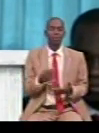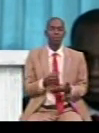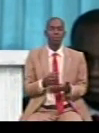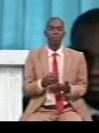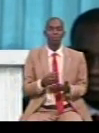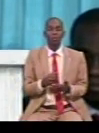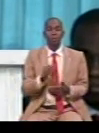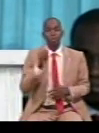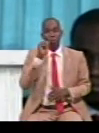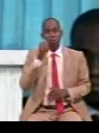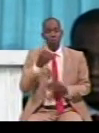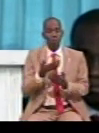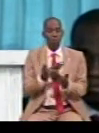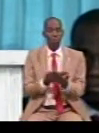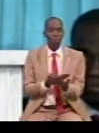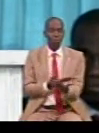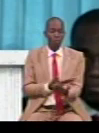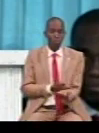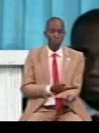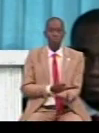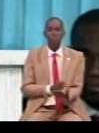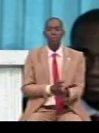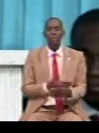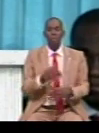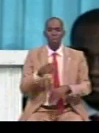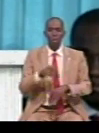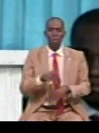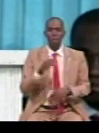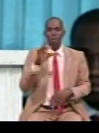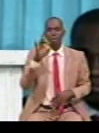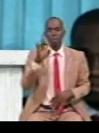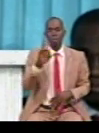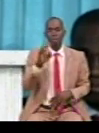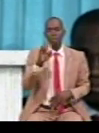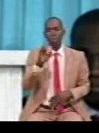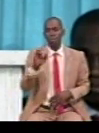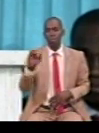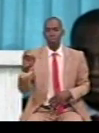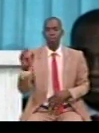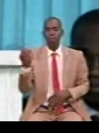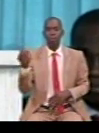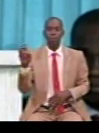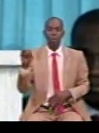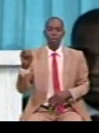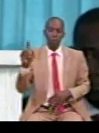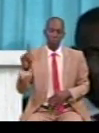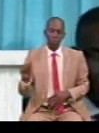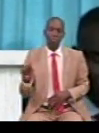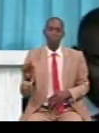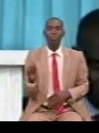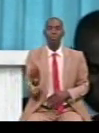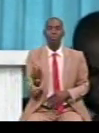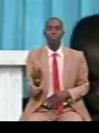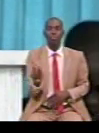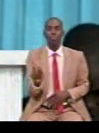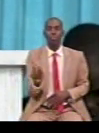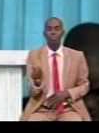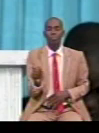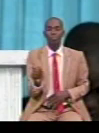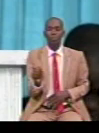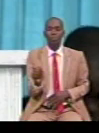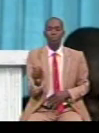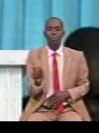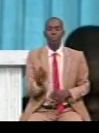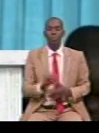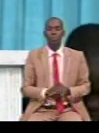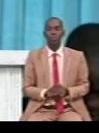happening. Tomorrow morning, 08 hours, 06 hours GMT, 08 hours